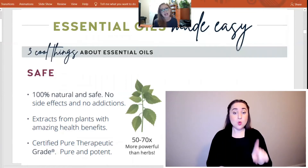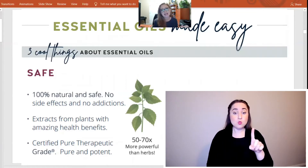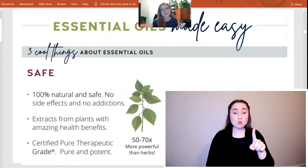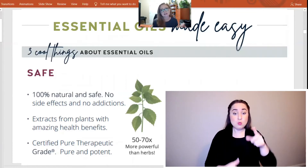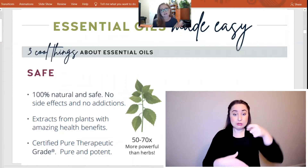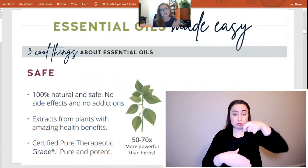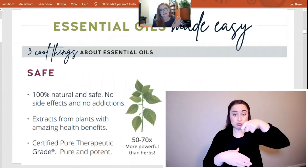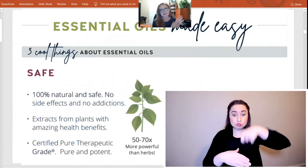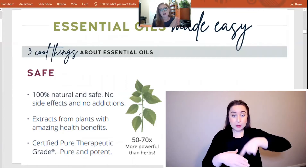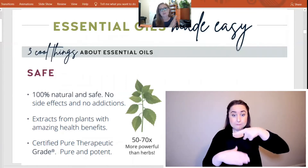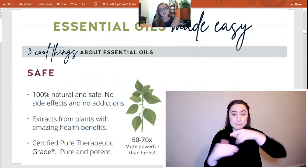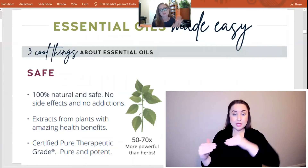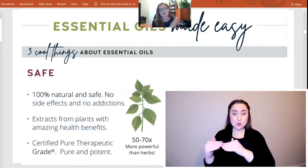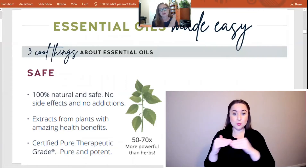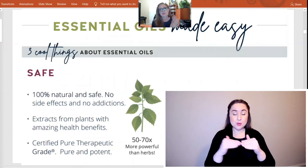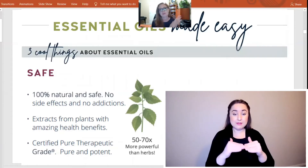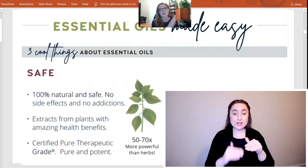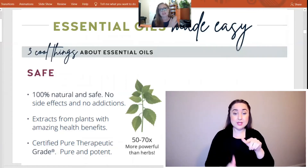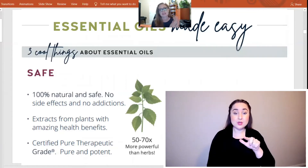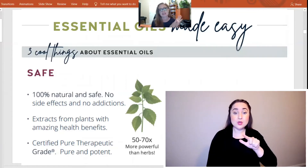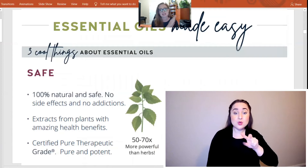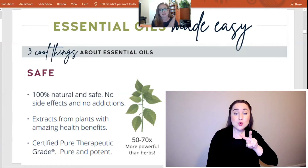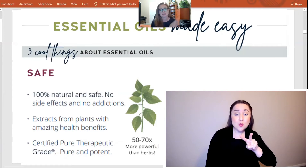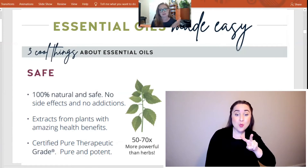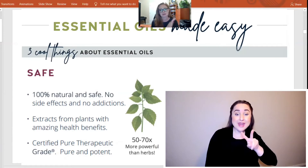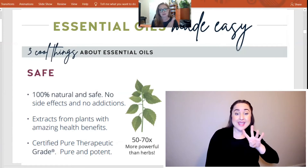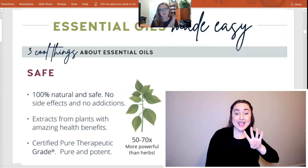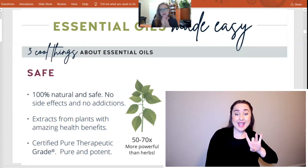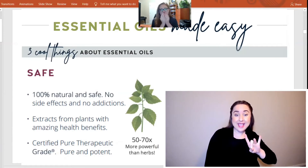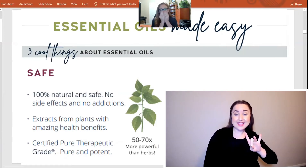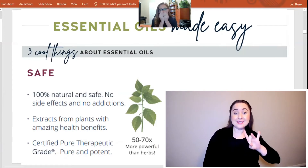28 cups of peppermint tea.